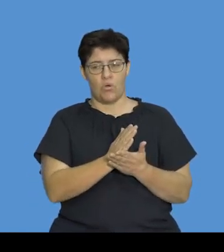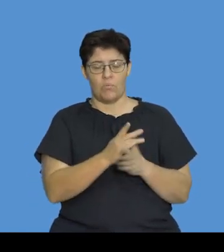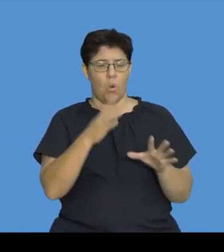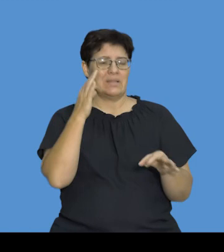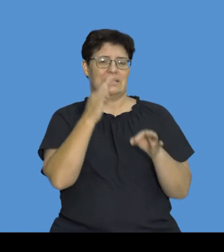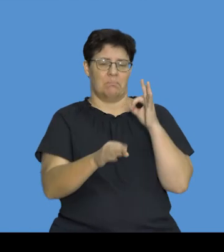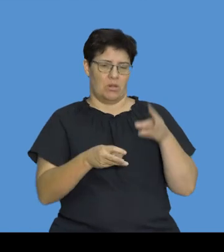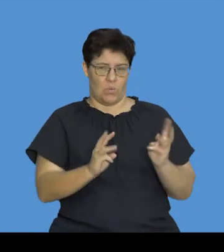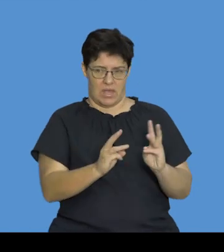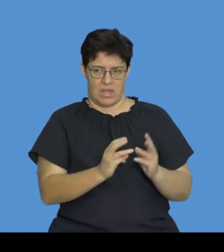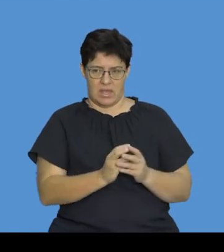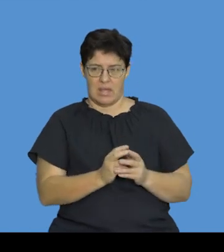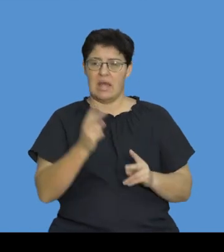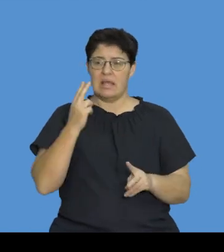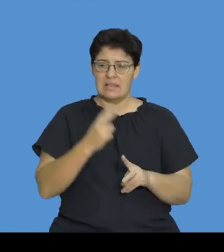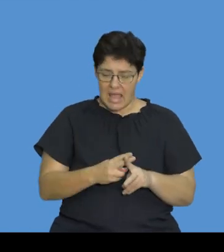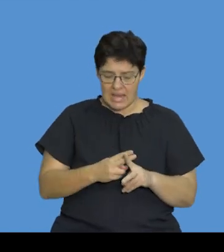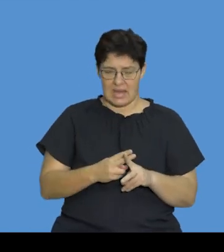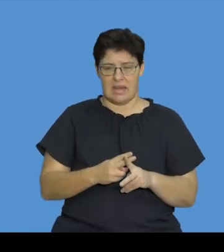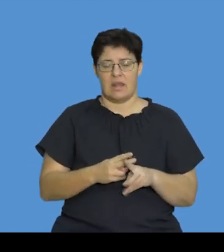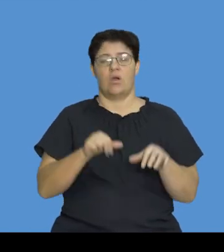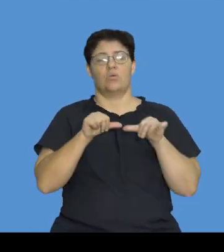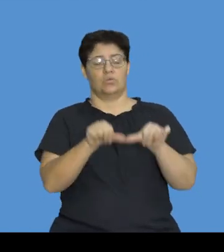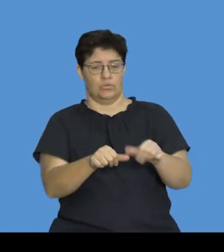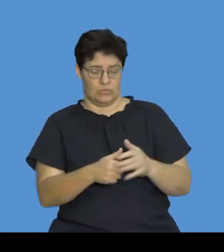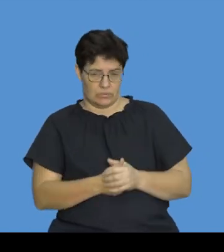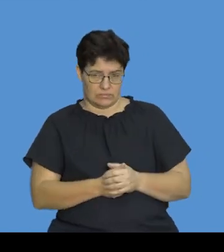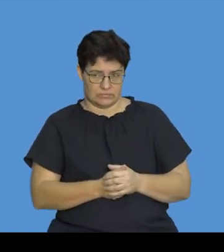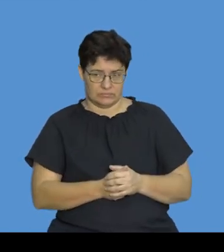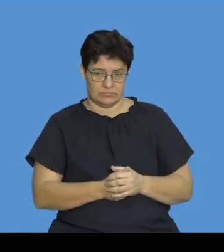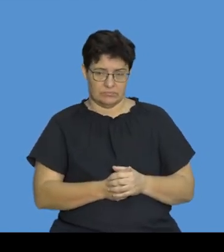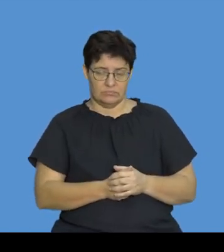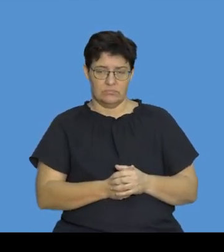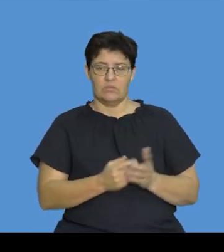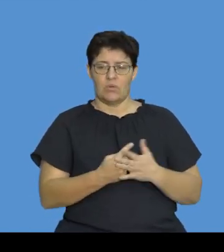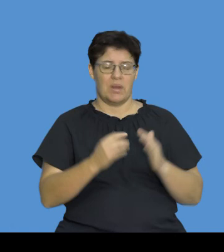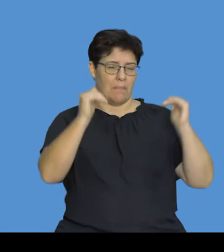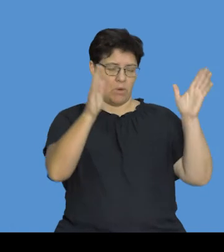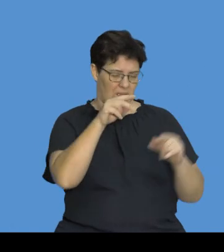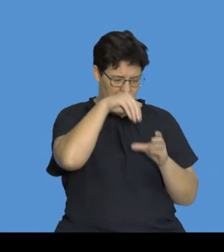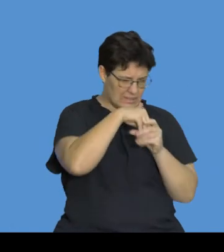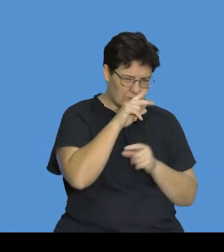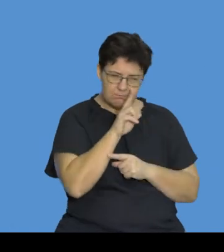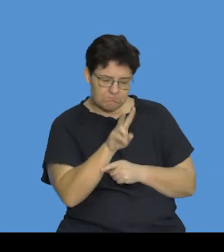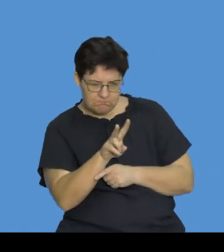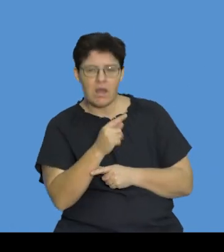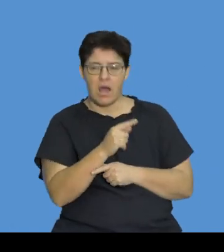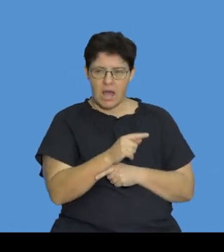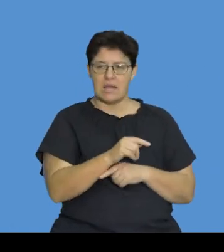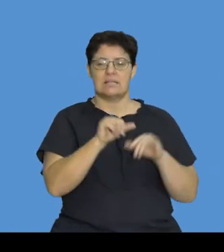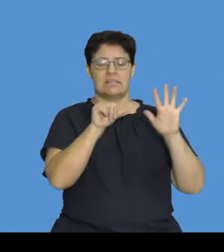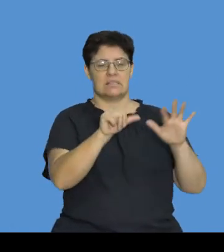simplest form before I can then do anything that has to do with multiplying. So meaning, firstly, I will say this is the same